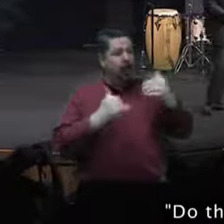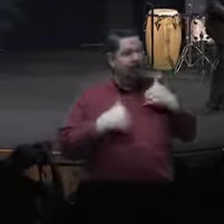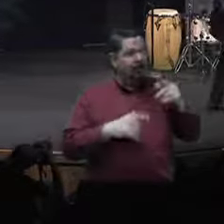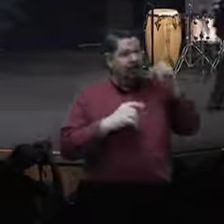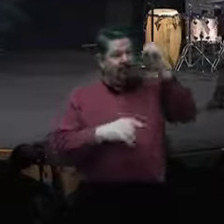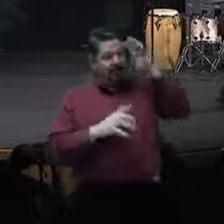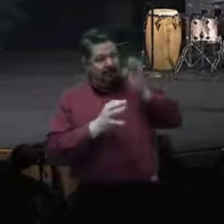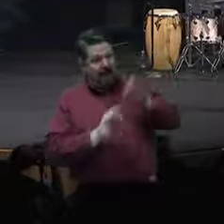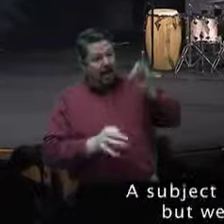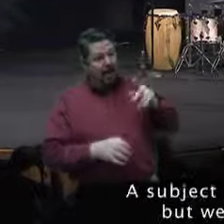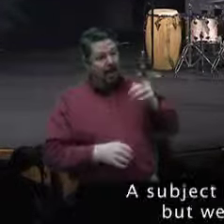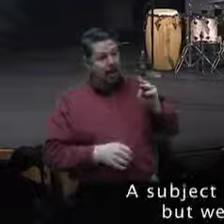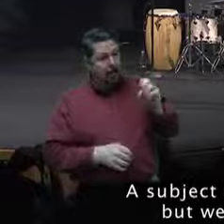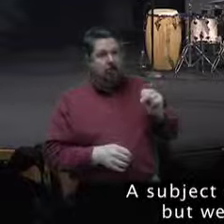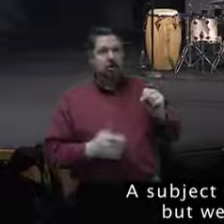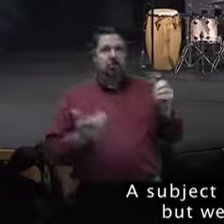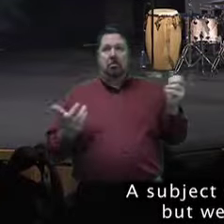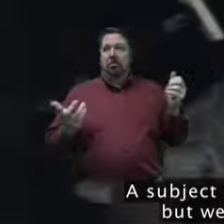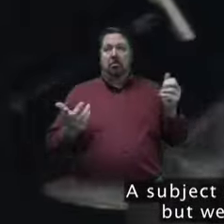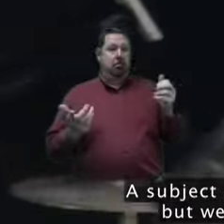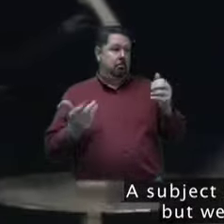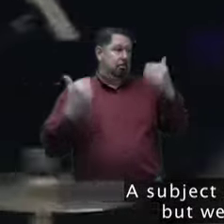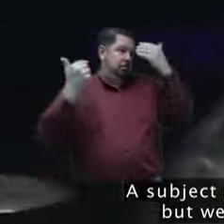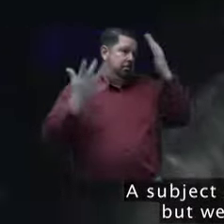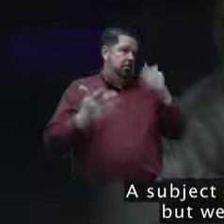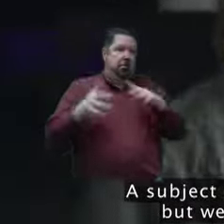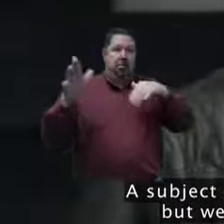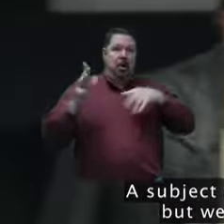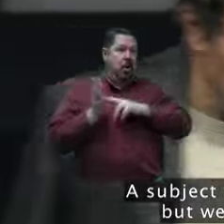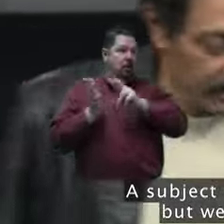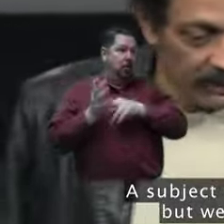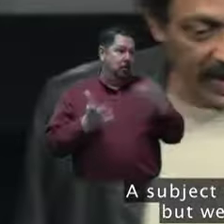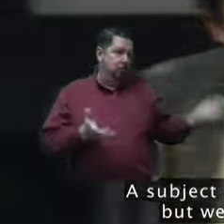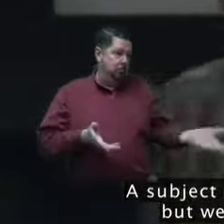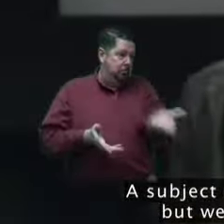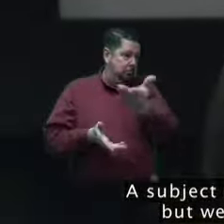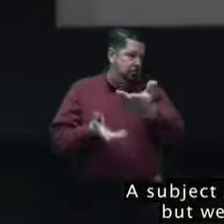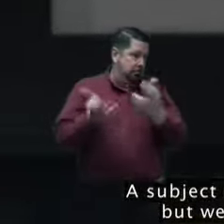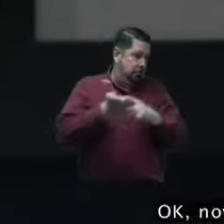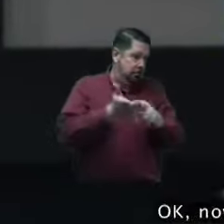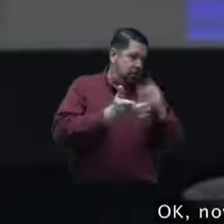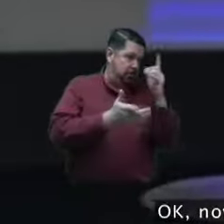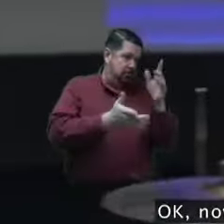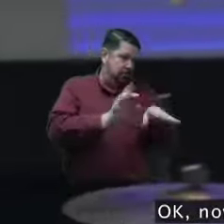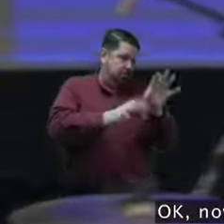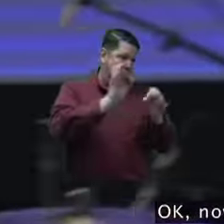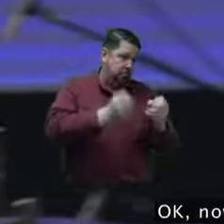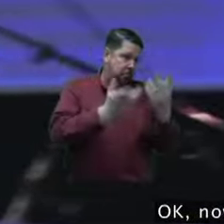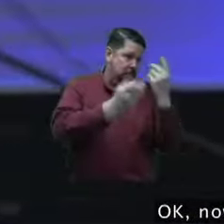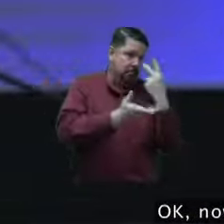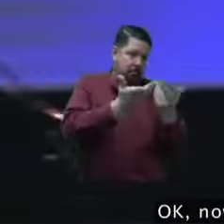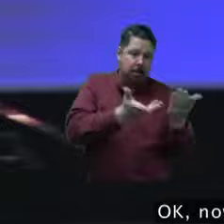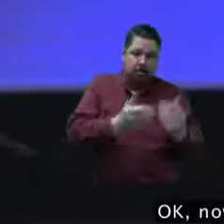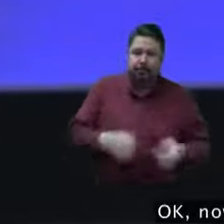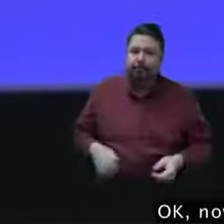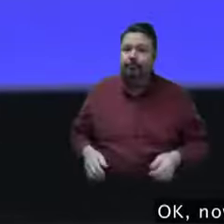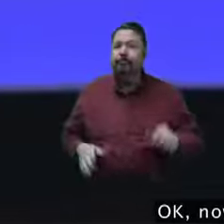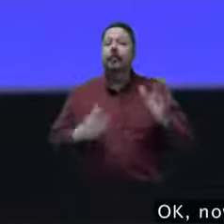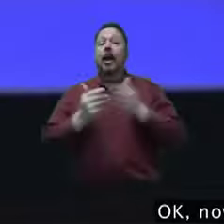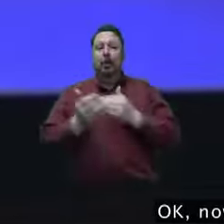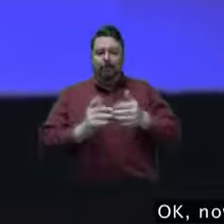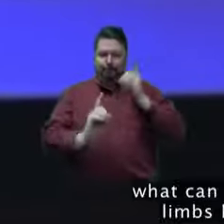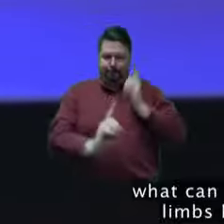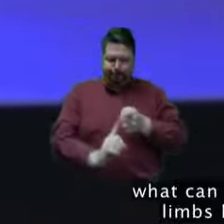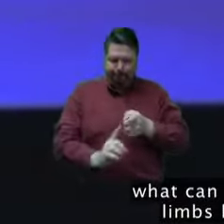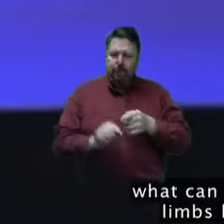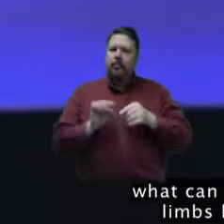PMS? A subject ripe for scientific inquiry, but we haven't pursued that. Okay, now the